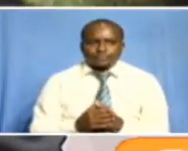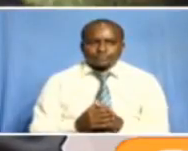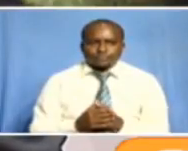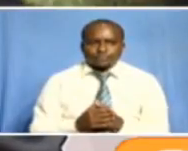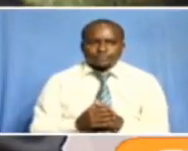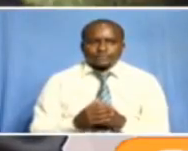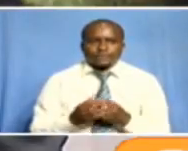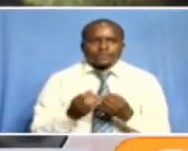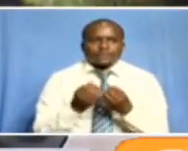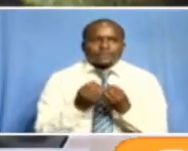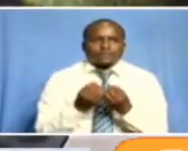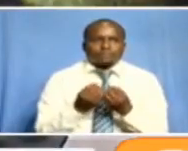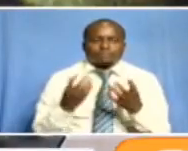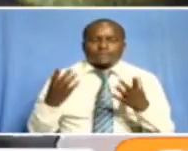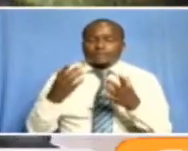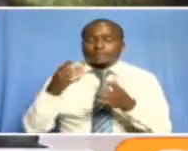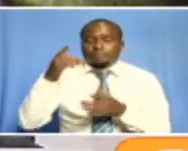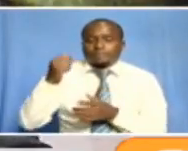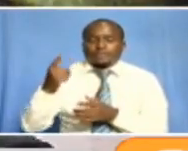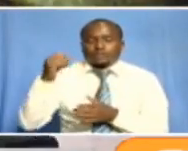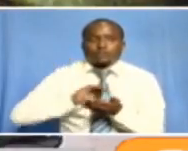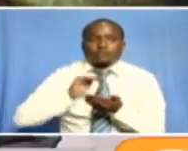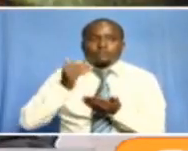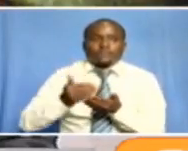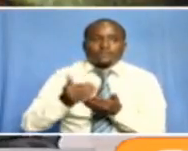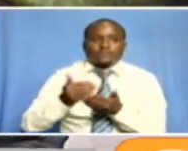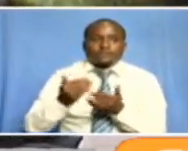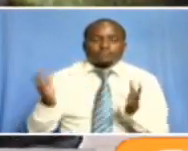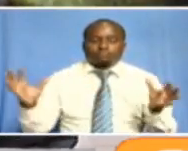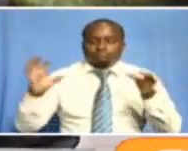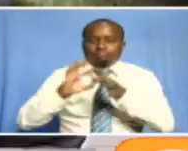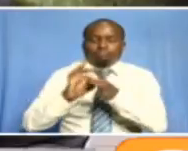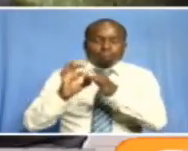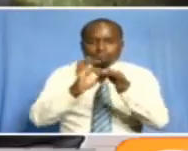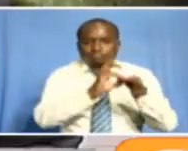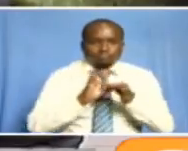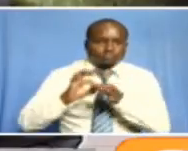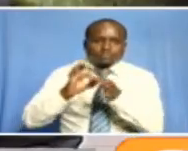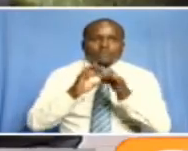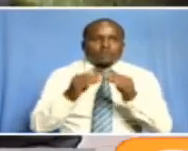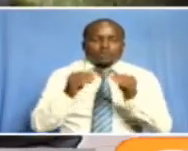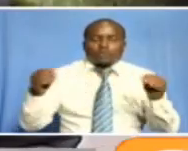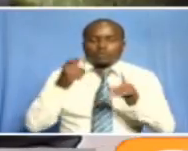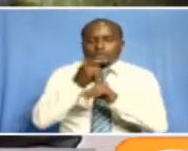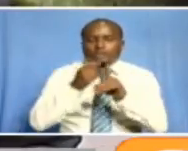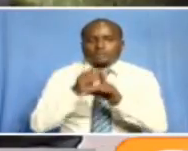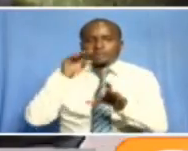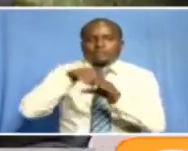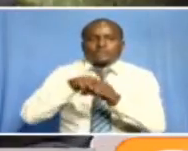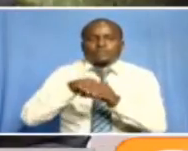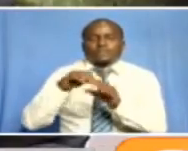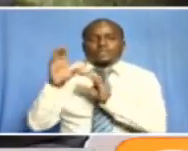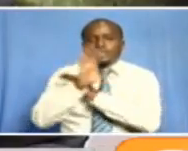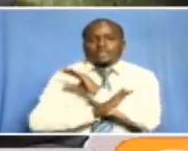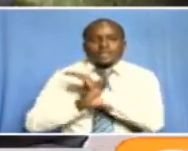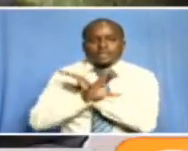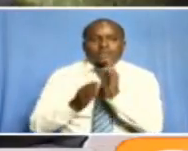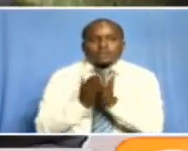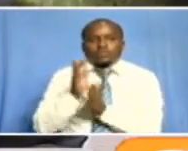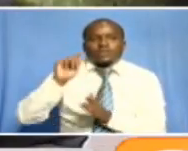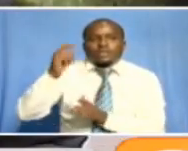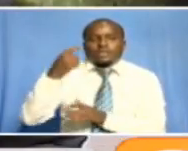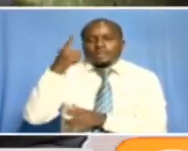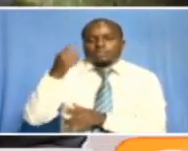And a dozen Kenyan pension funds have come together to collaborate on long-term investments in the country. Through the Kenya Pension